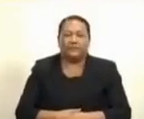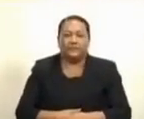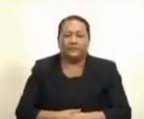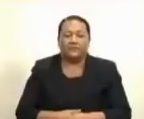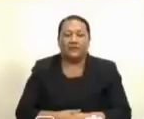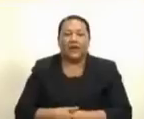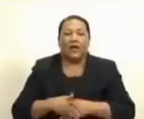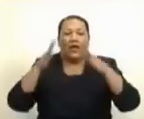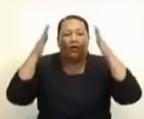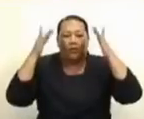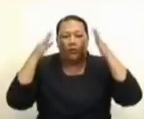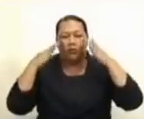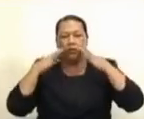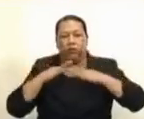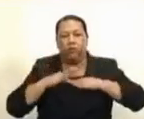And we can begin